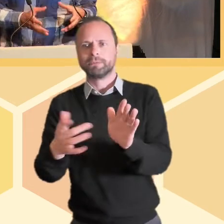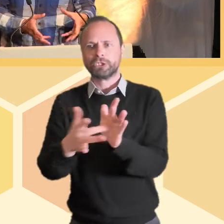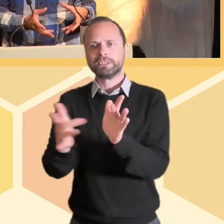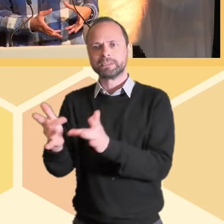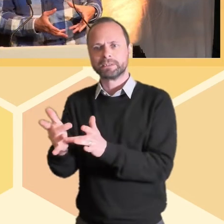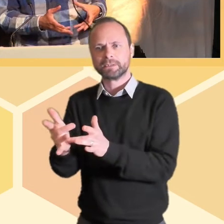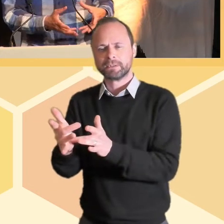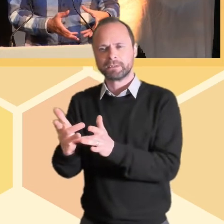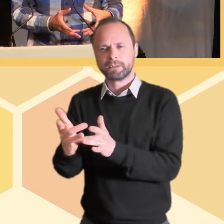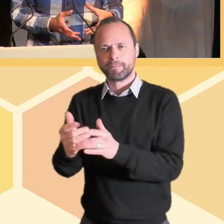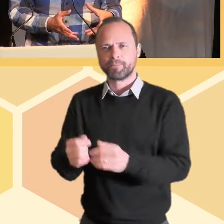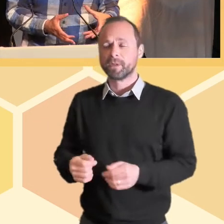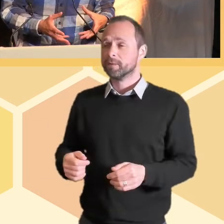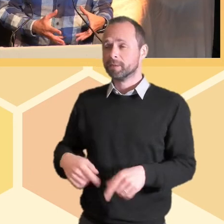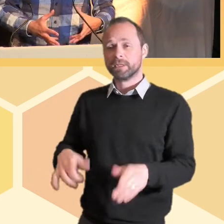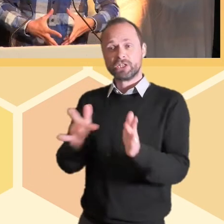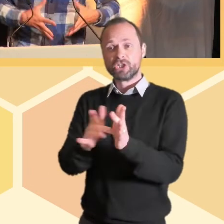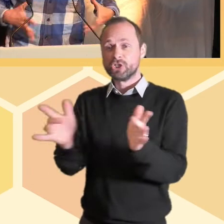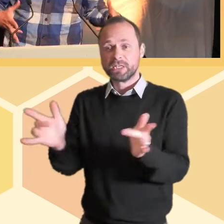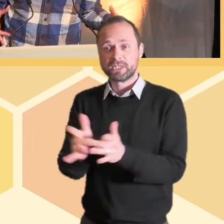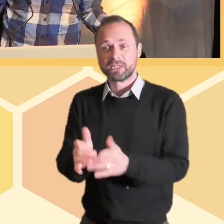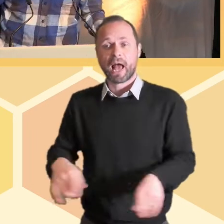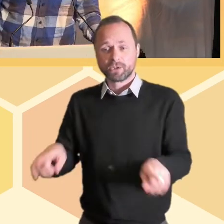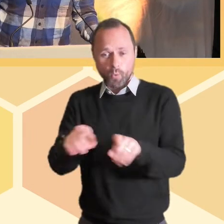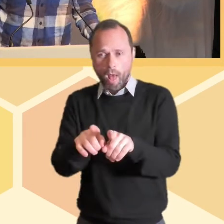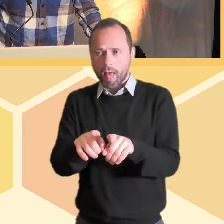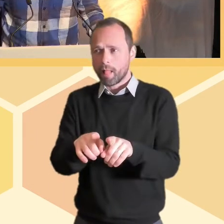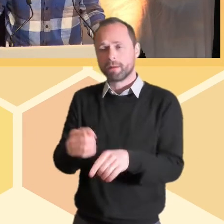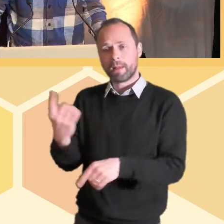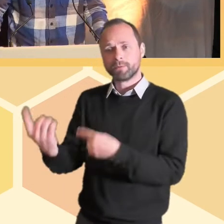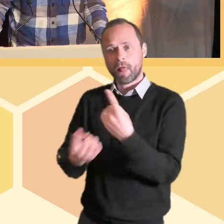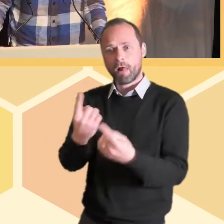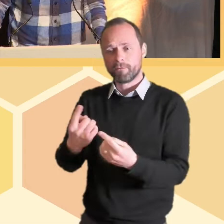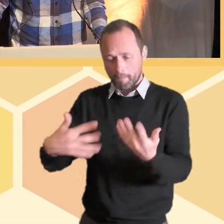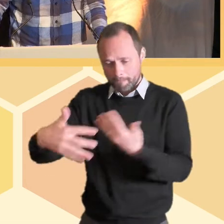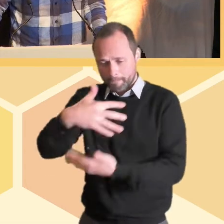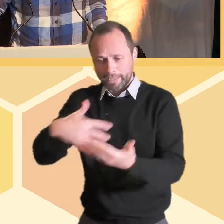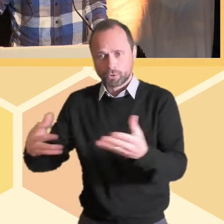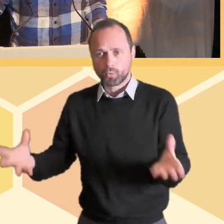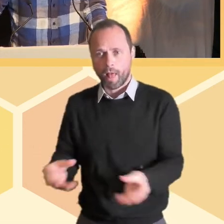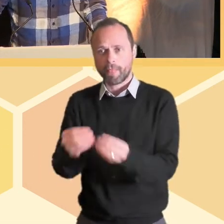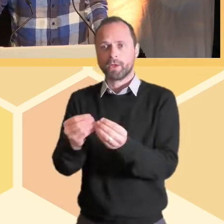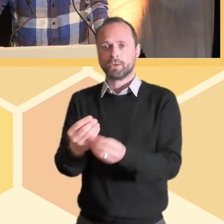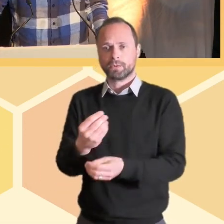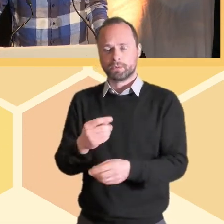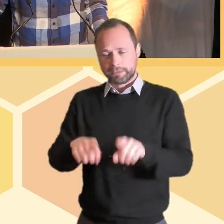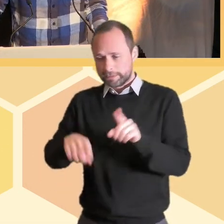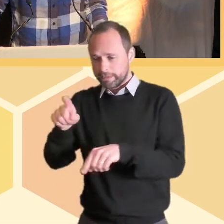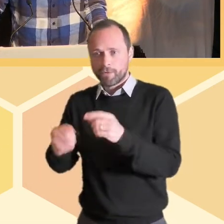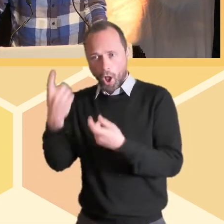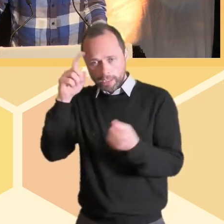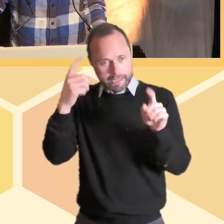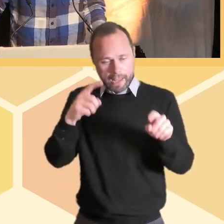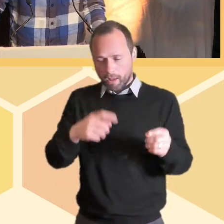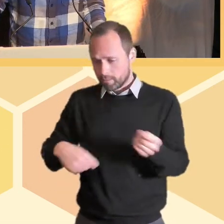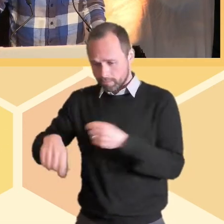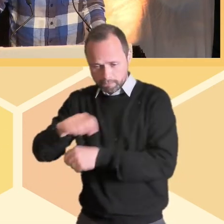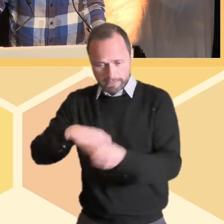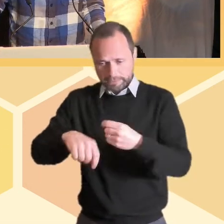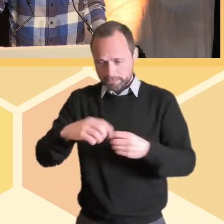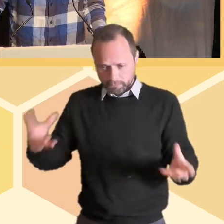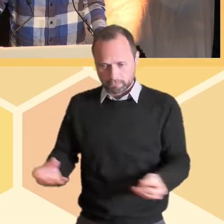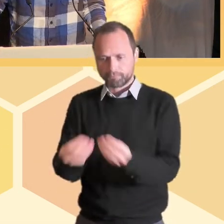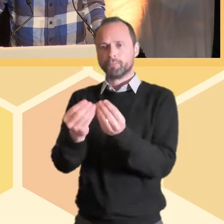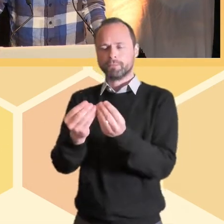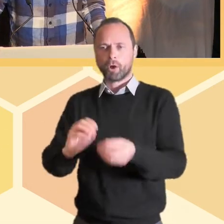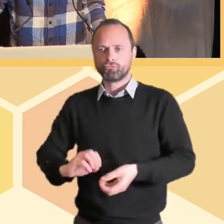Jesus samples the same song but remixes it for the context of the kingdom of God and worshipping in spirit and